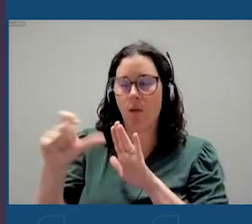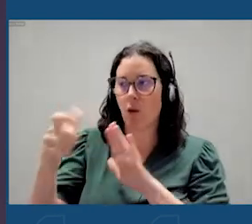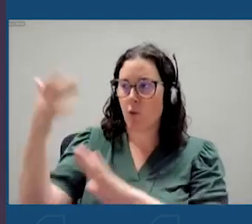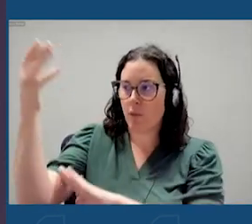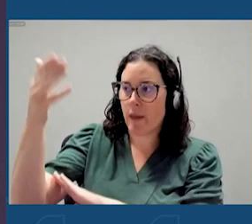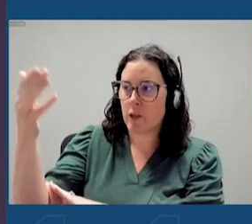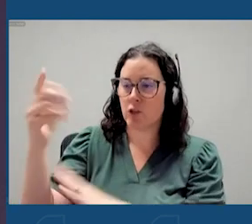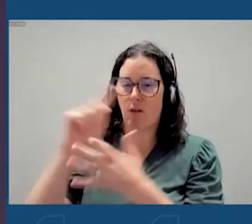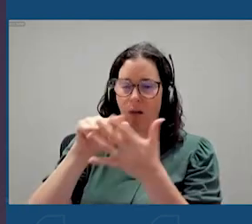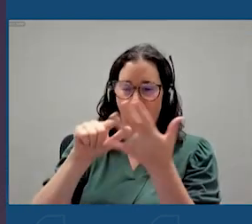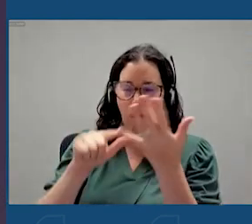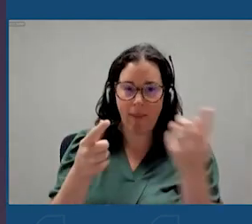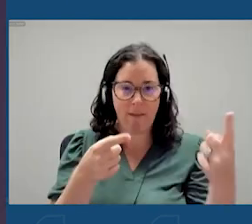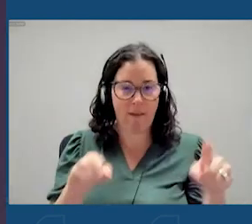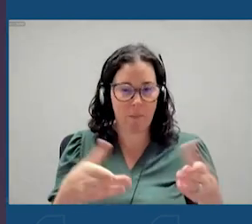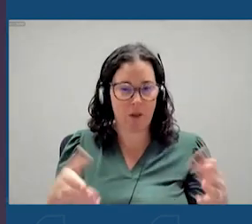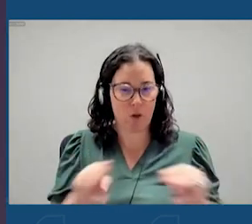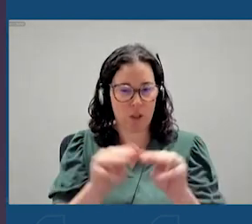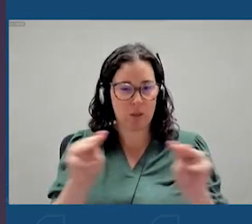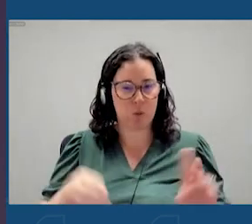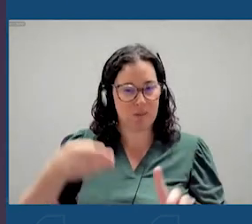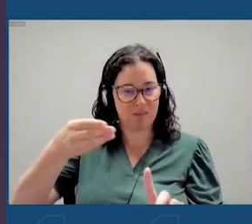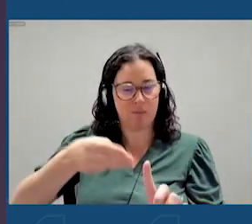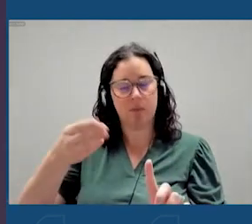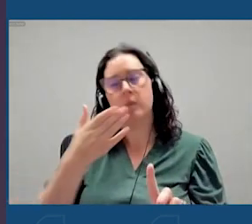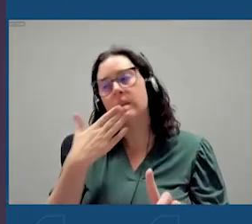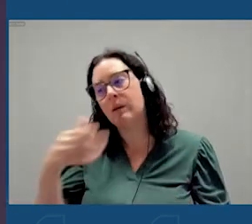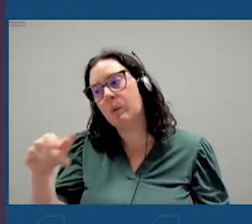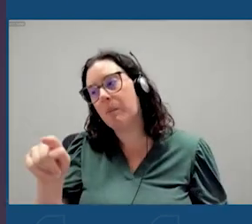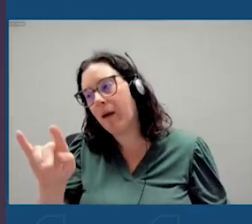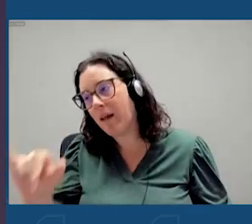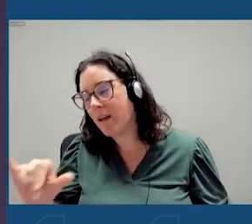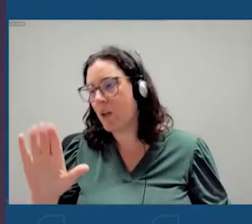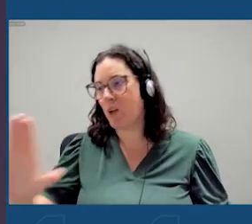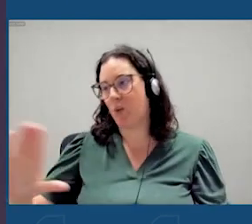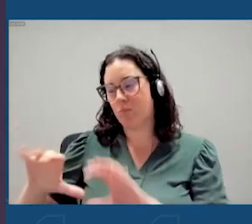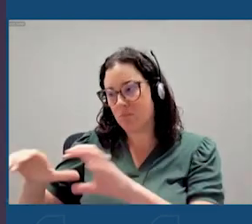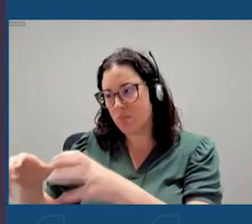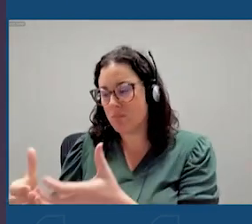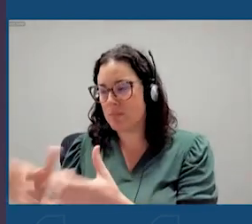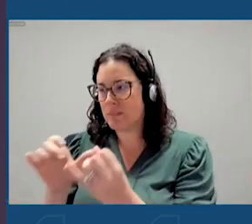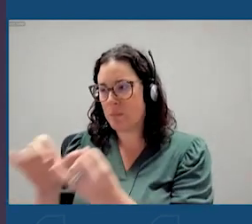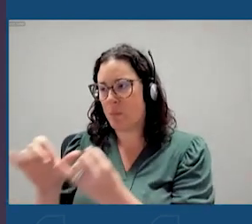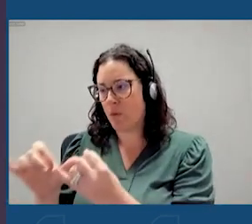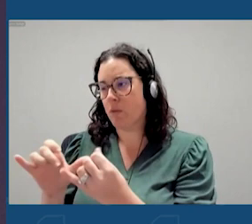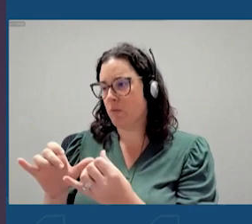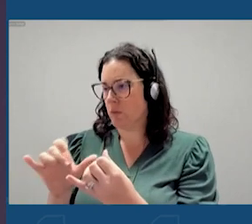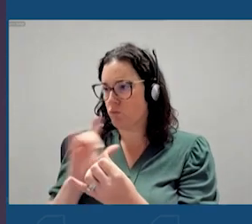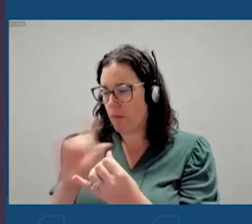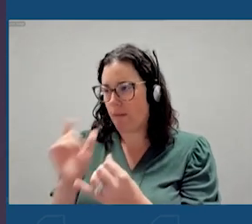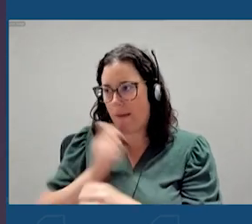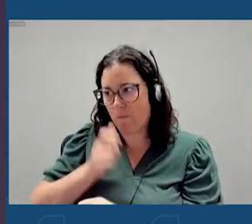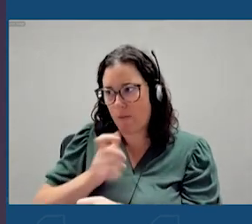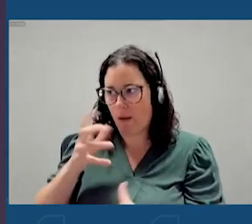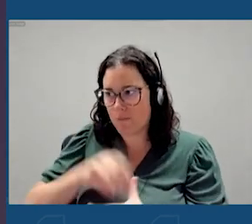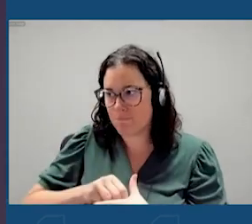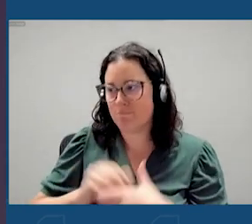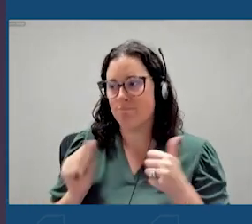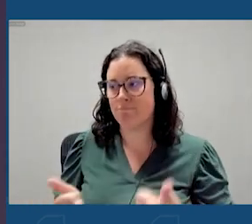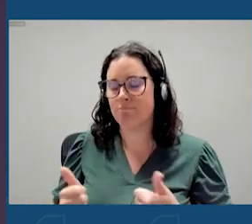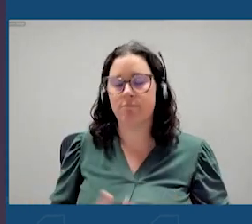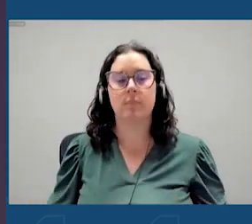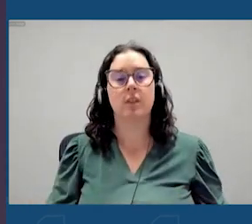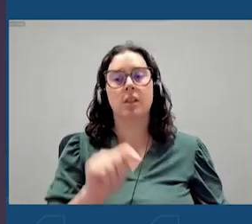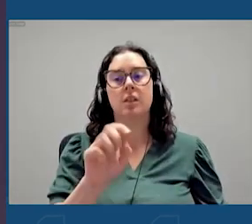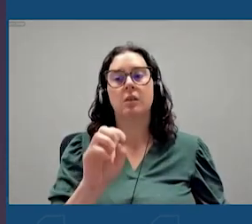So I thank people like Patty and others who are making contributions every single day. Also, Toby Levy is